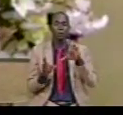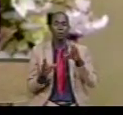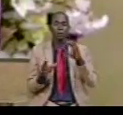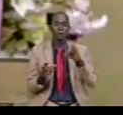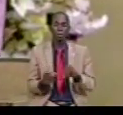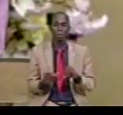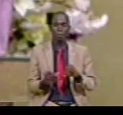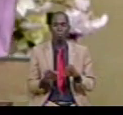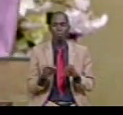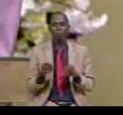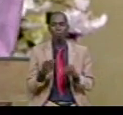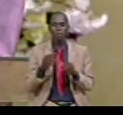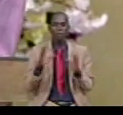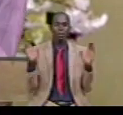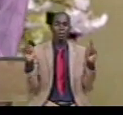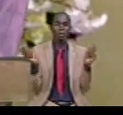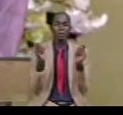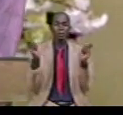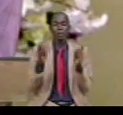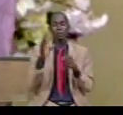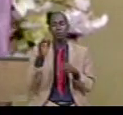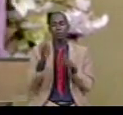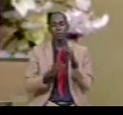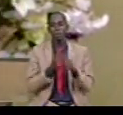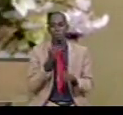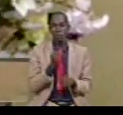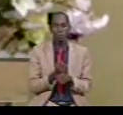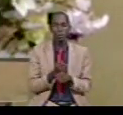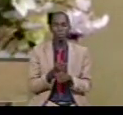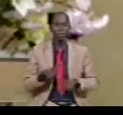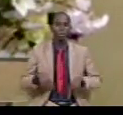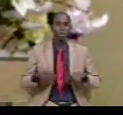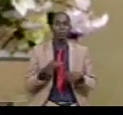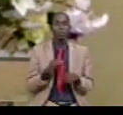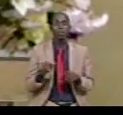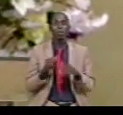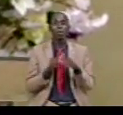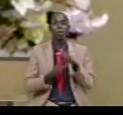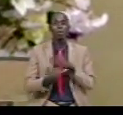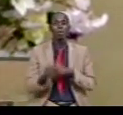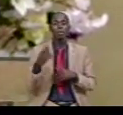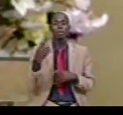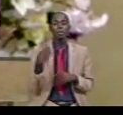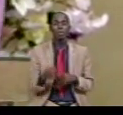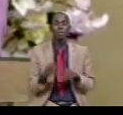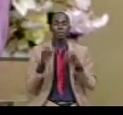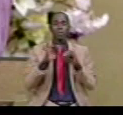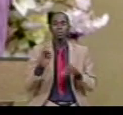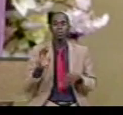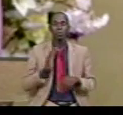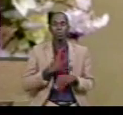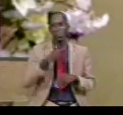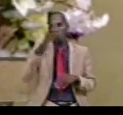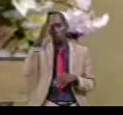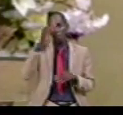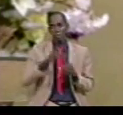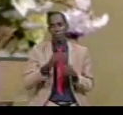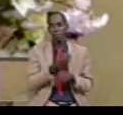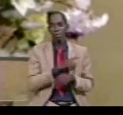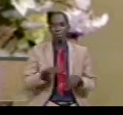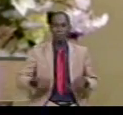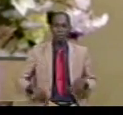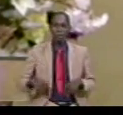50th anniversary. Under the able leadership of our Father in the Lord, the number